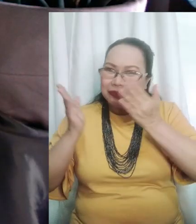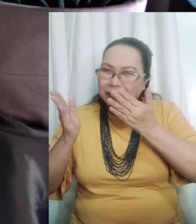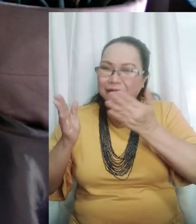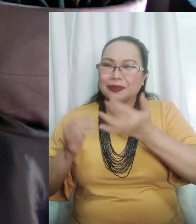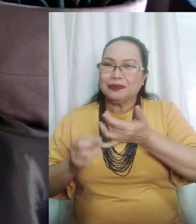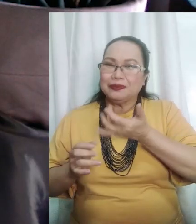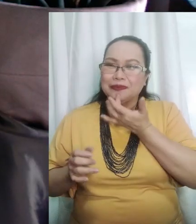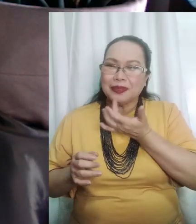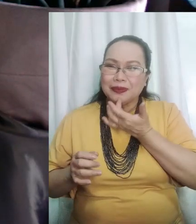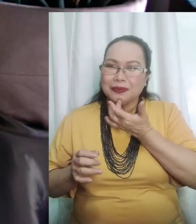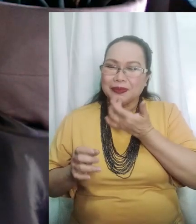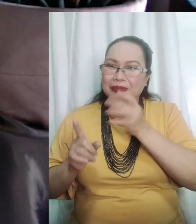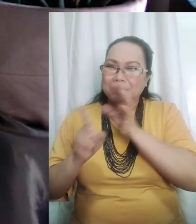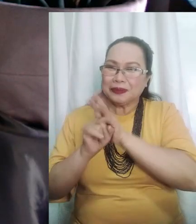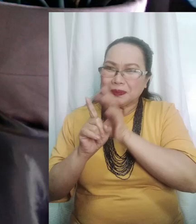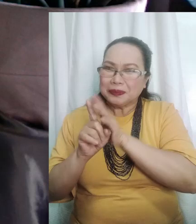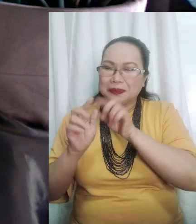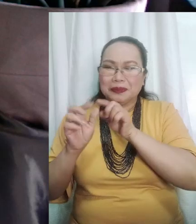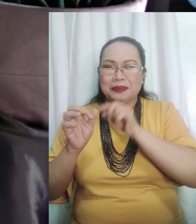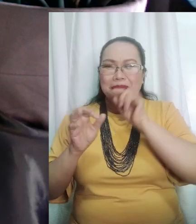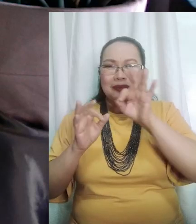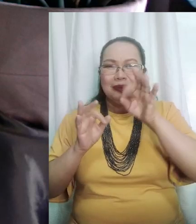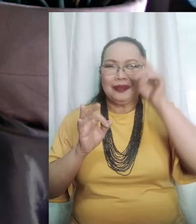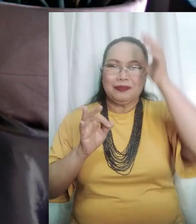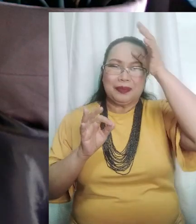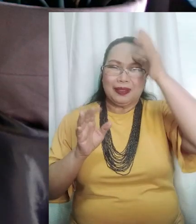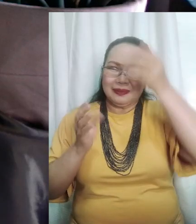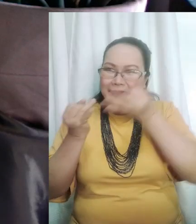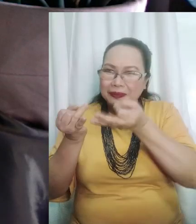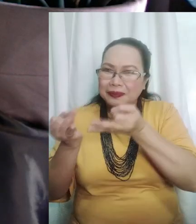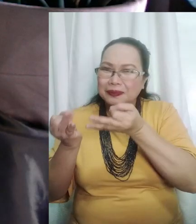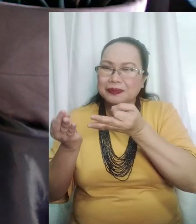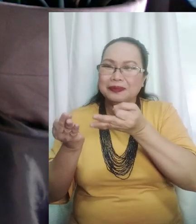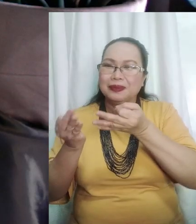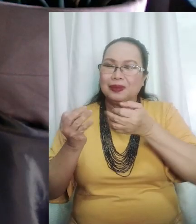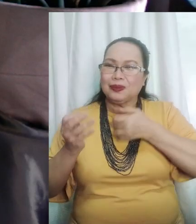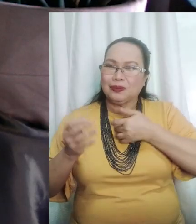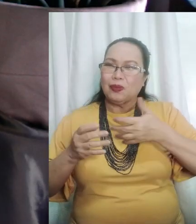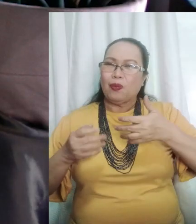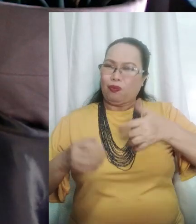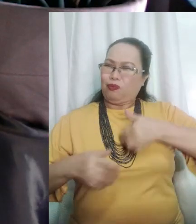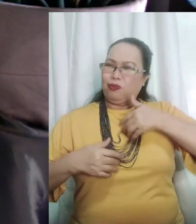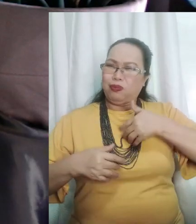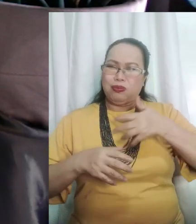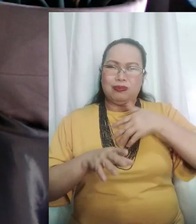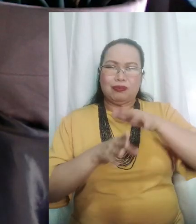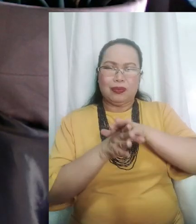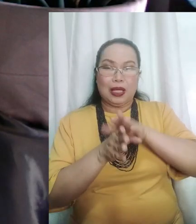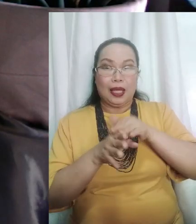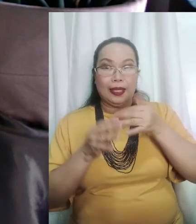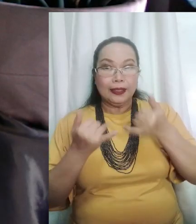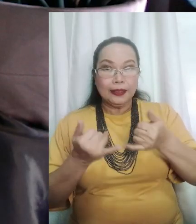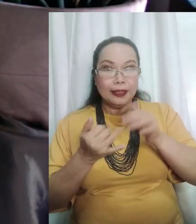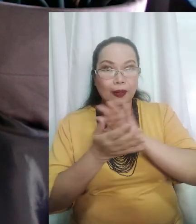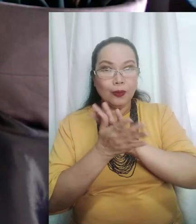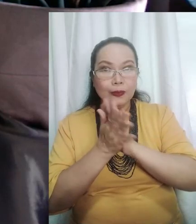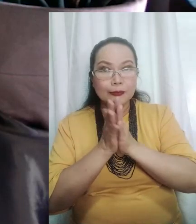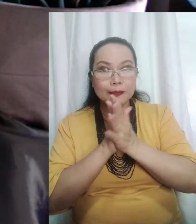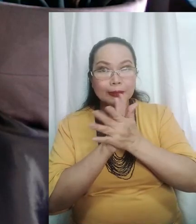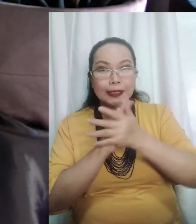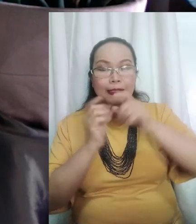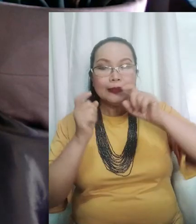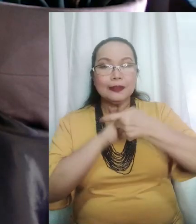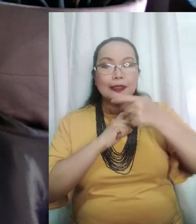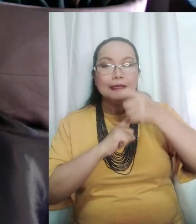di ba? Popular, I mean favorite. And he's constantly now, as a slave, on his